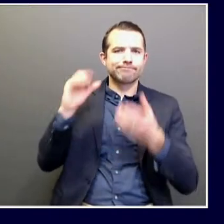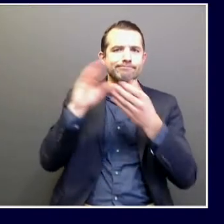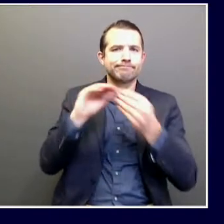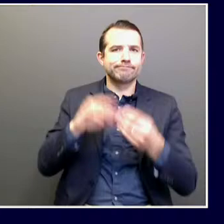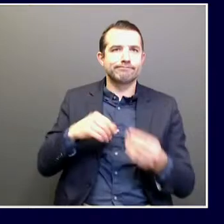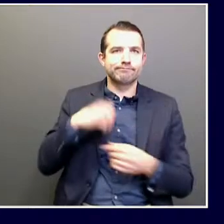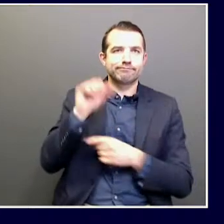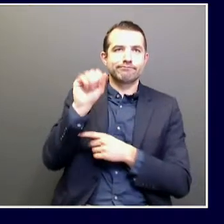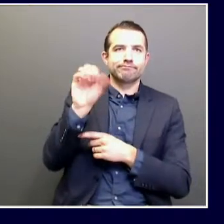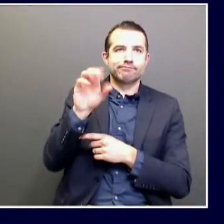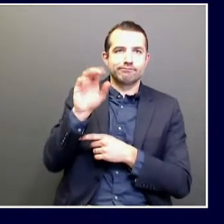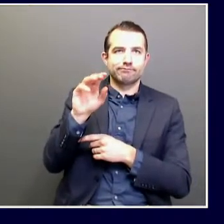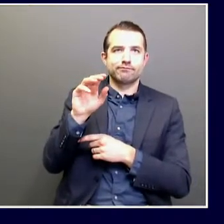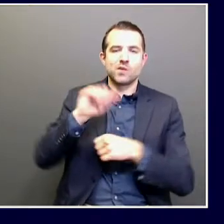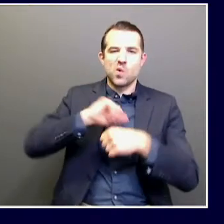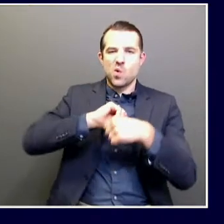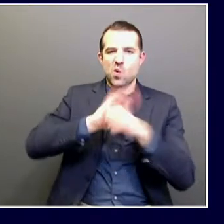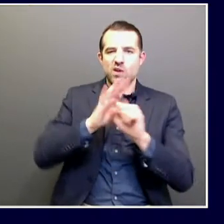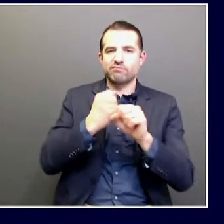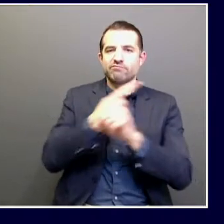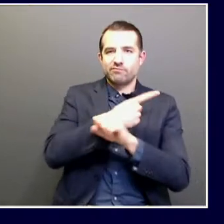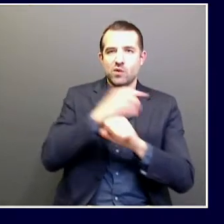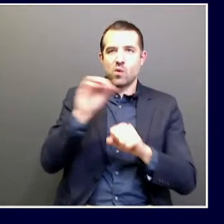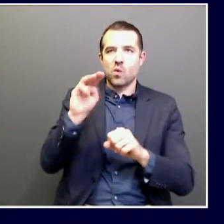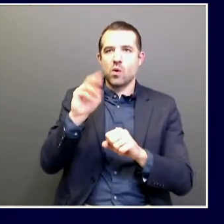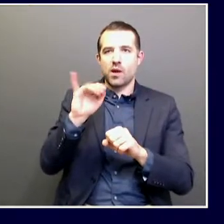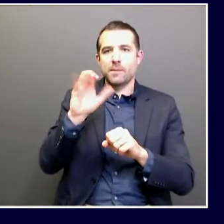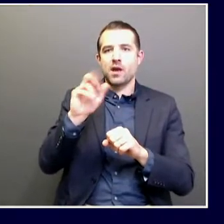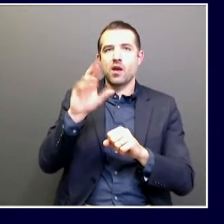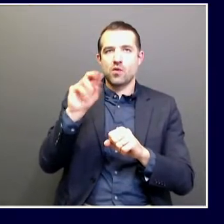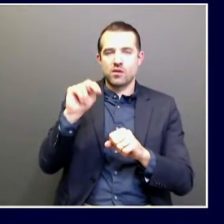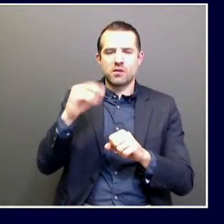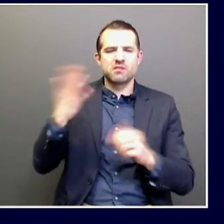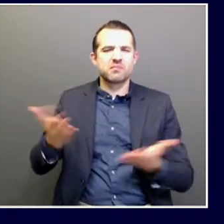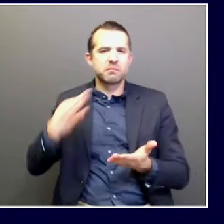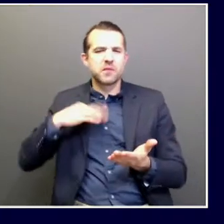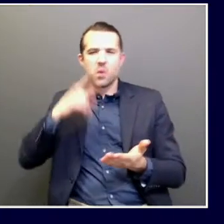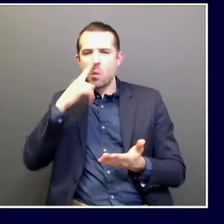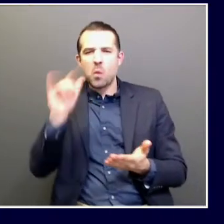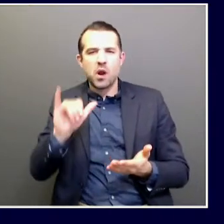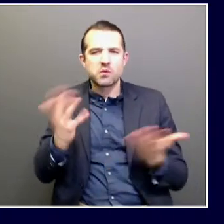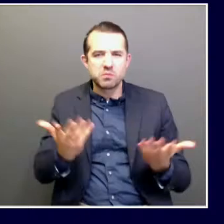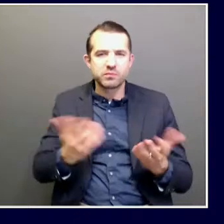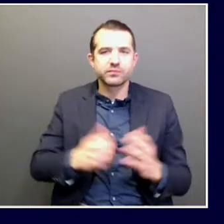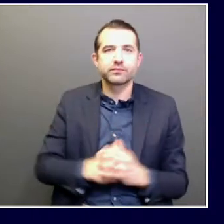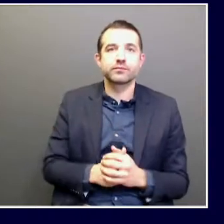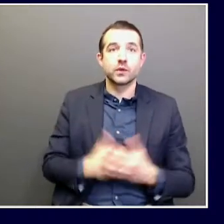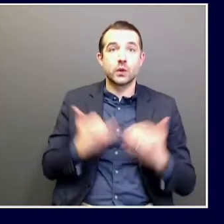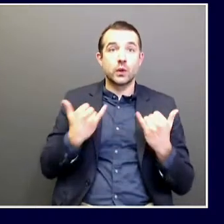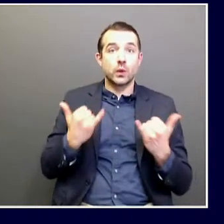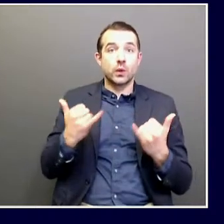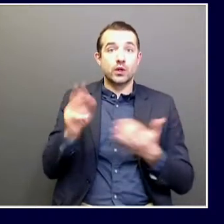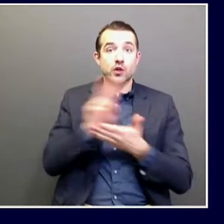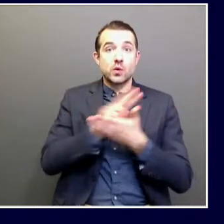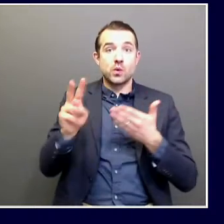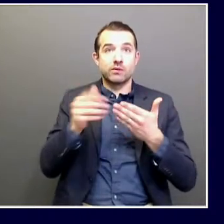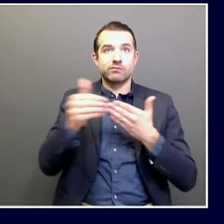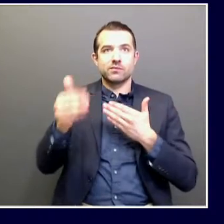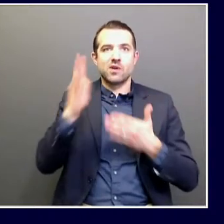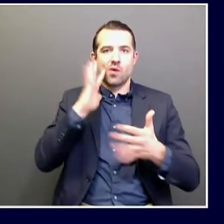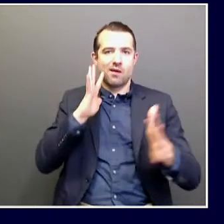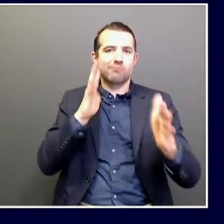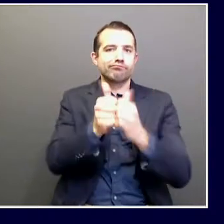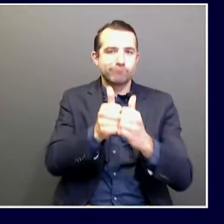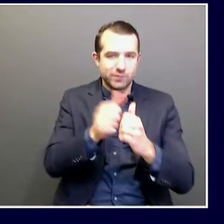might mean for us here in Maine. What I'd like to do today is provide some updates on that front. Now, though we have